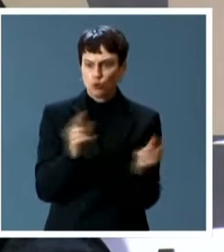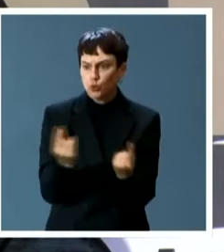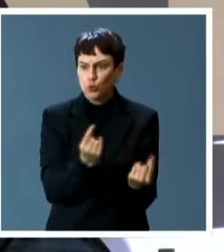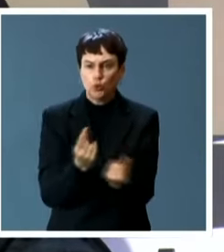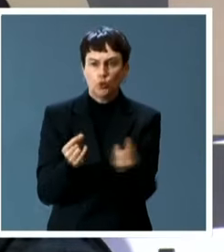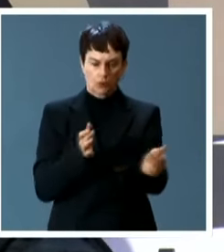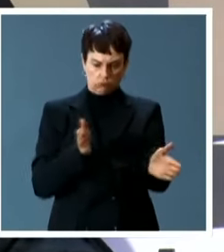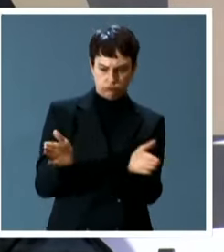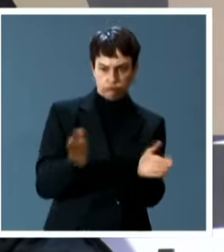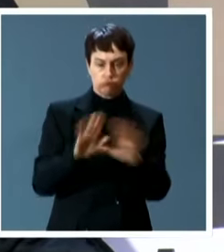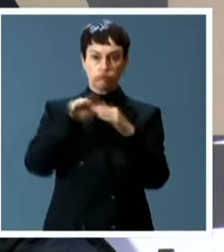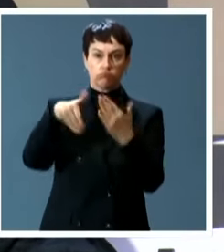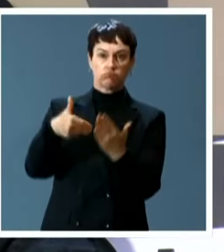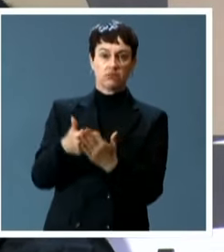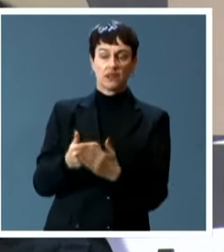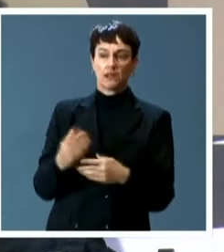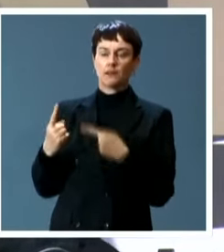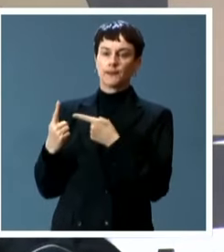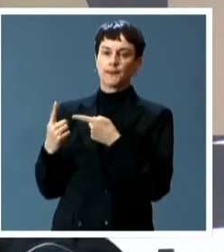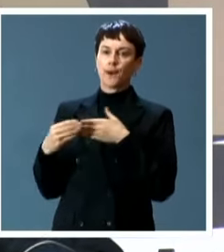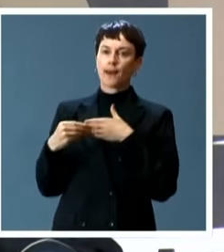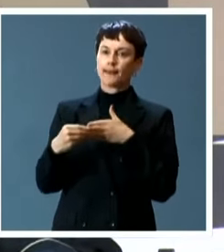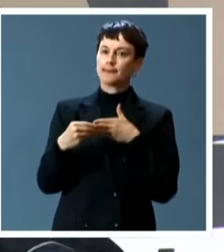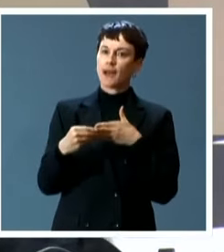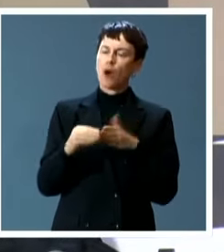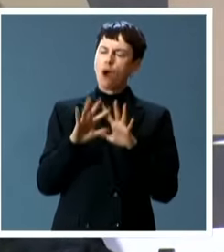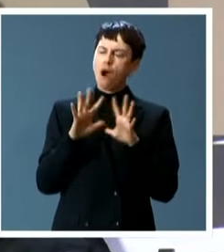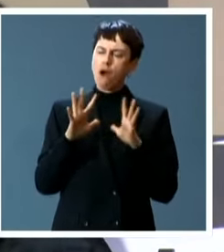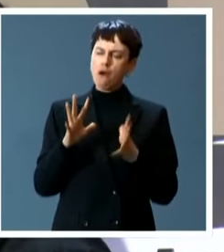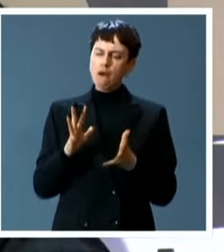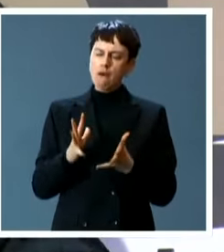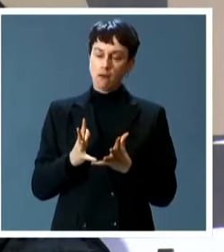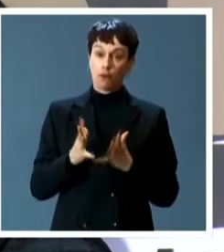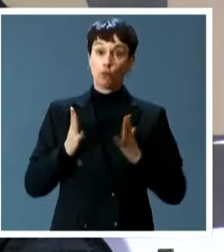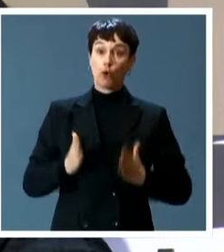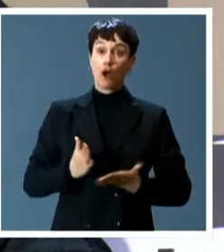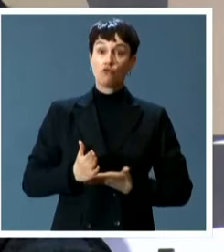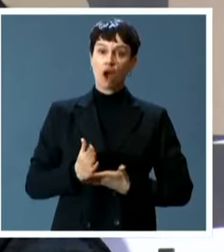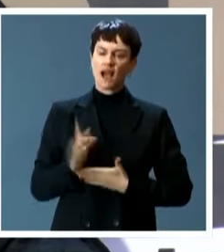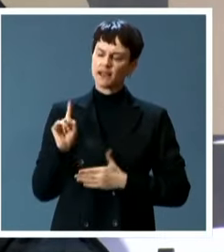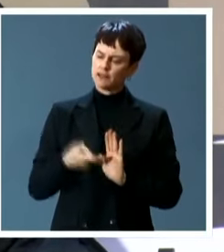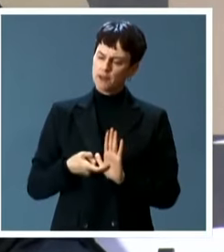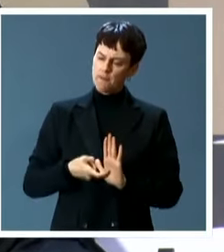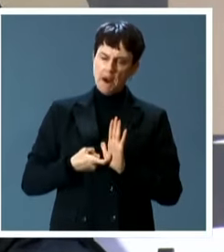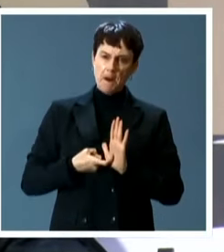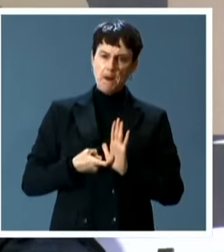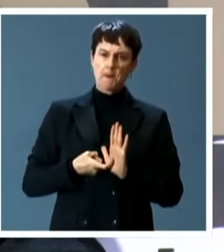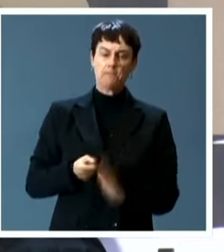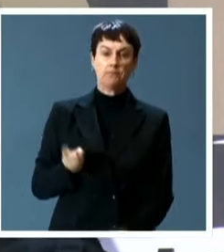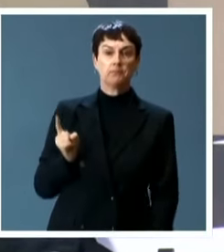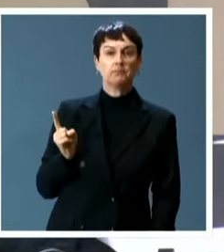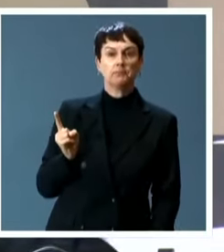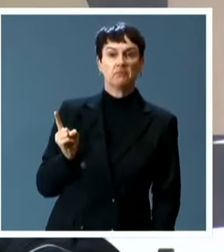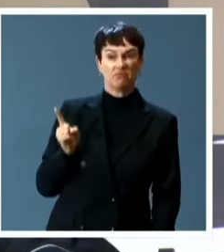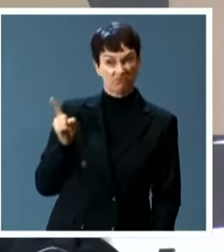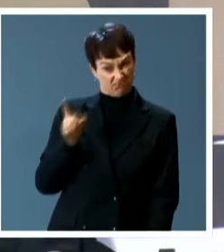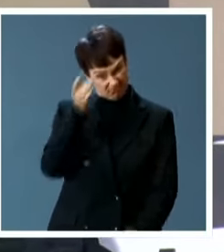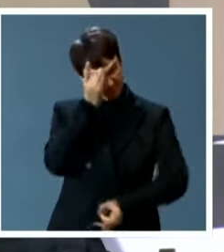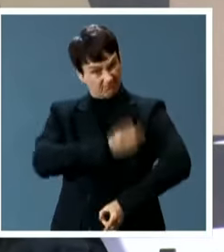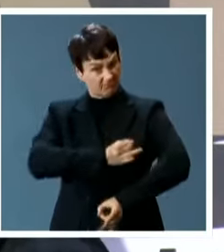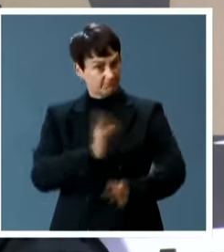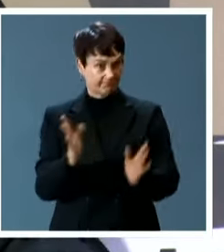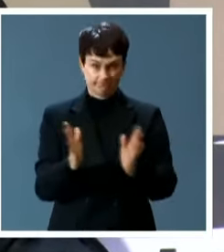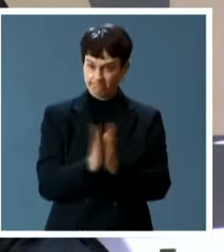simply to protect human rights by demanding of us that we all strive to